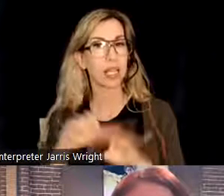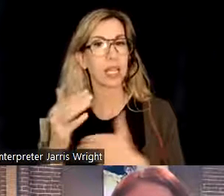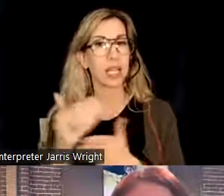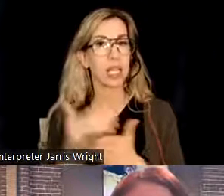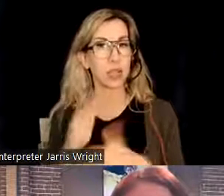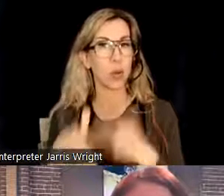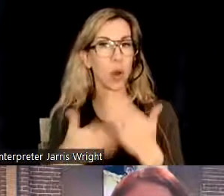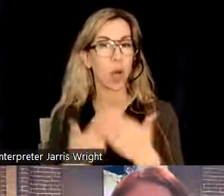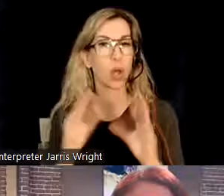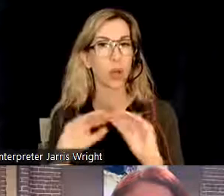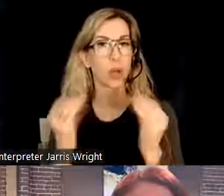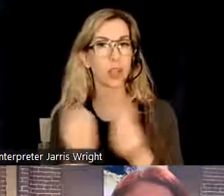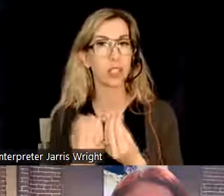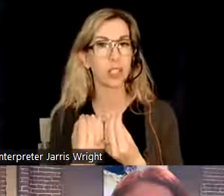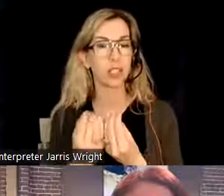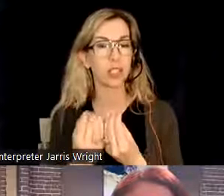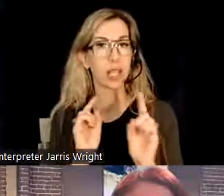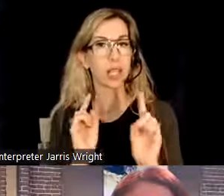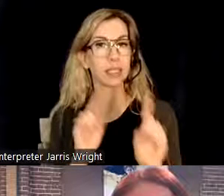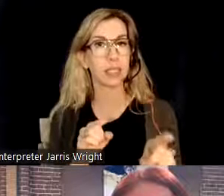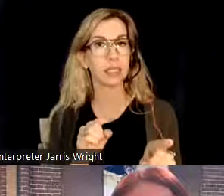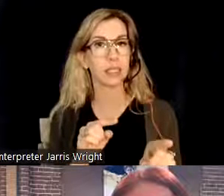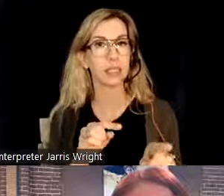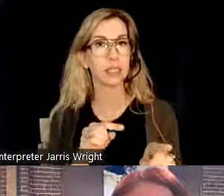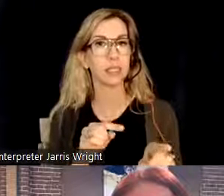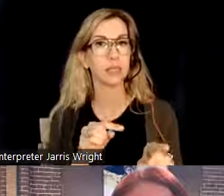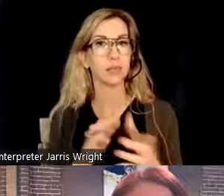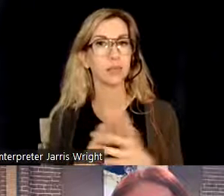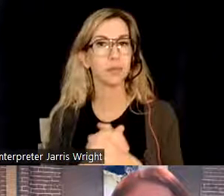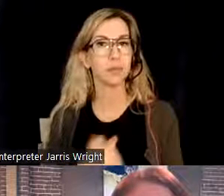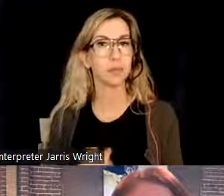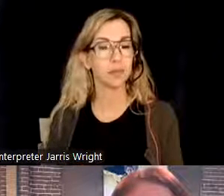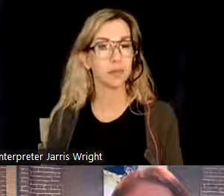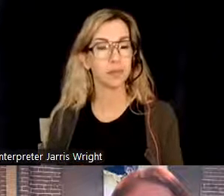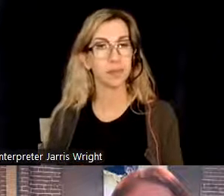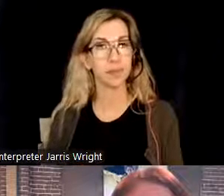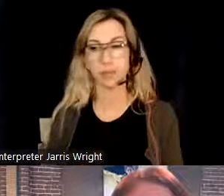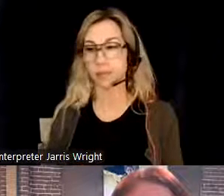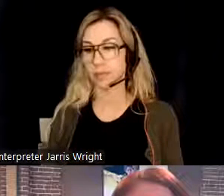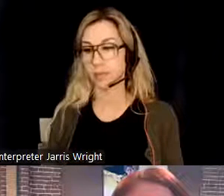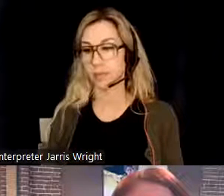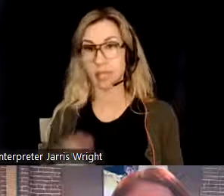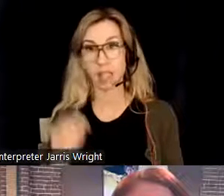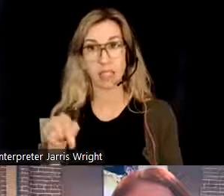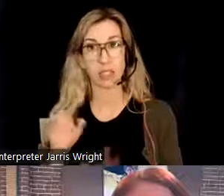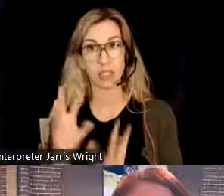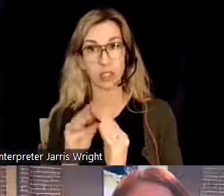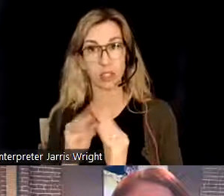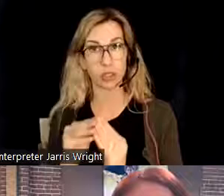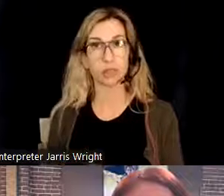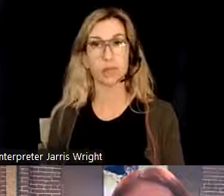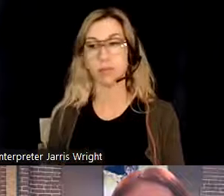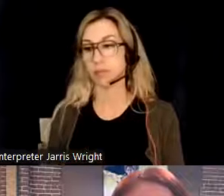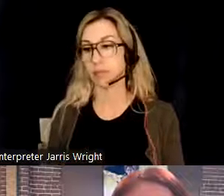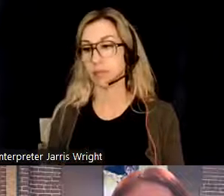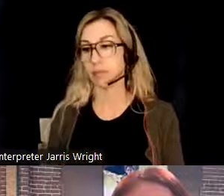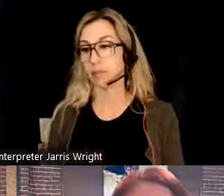that attended? session?